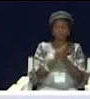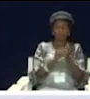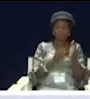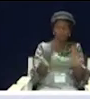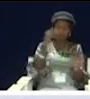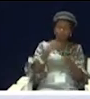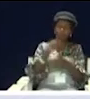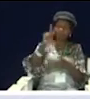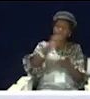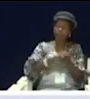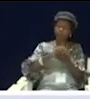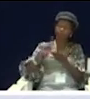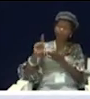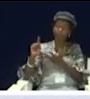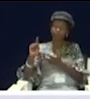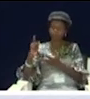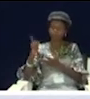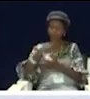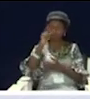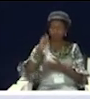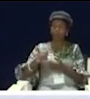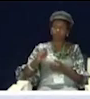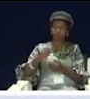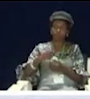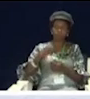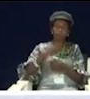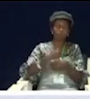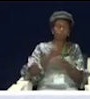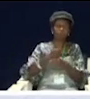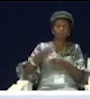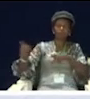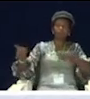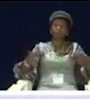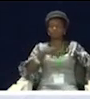week you must throw a party.